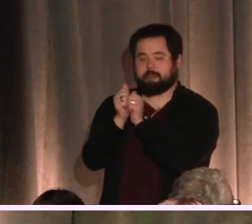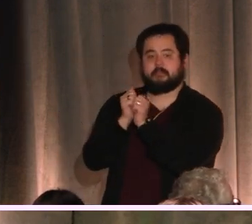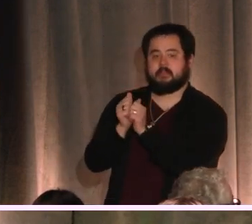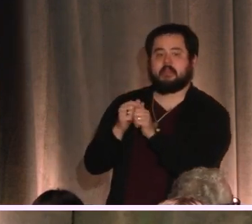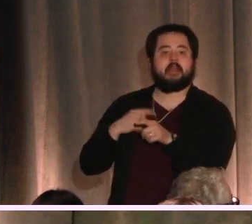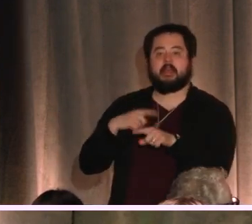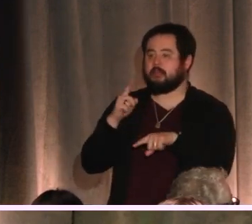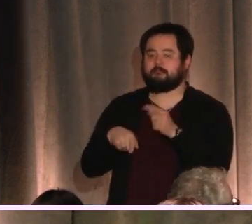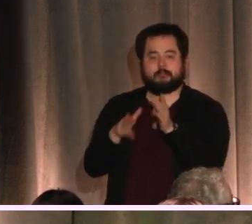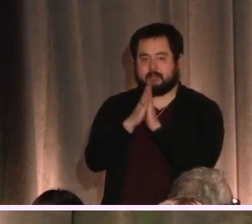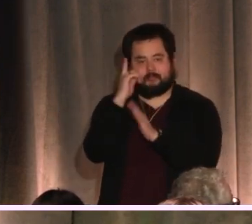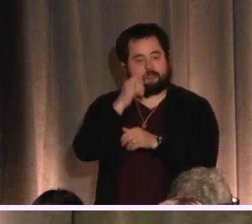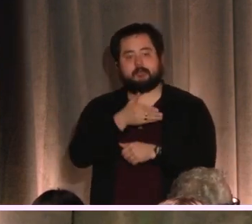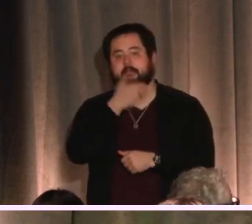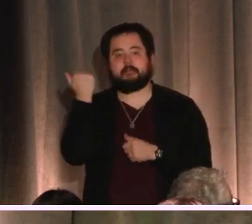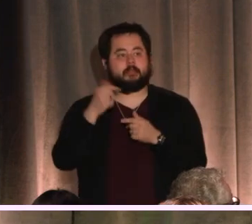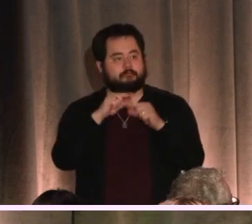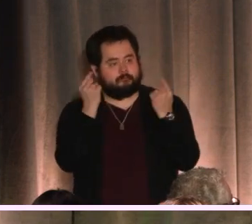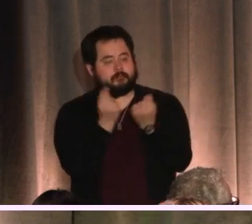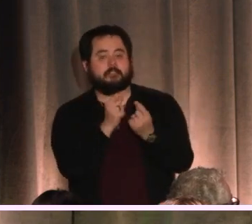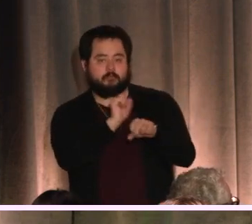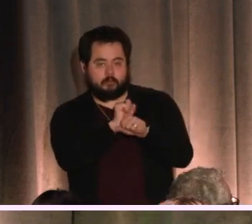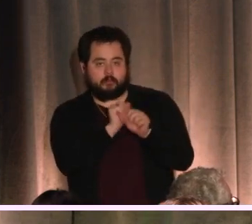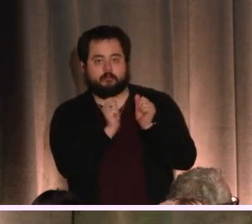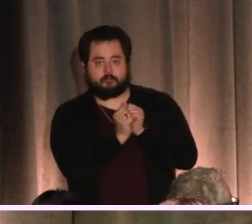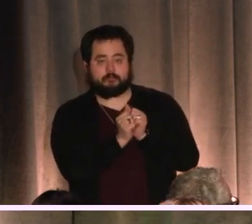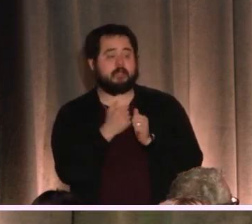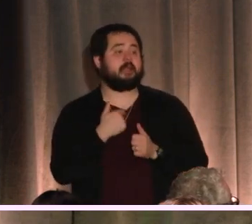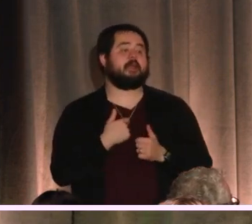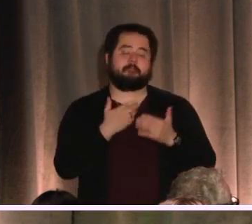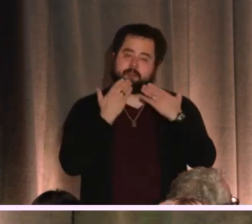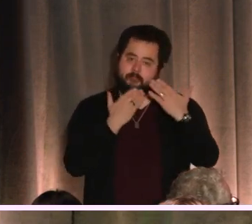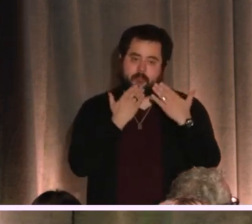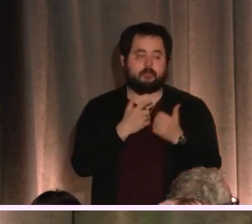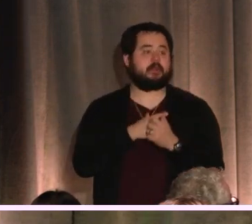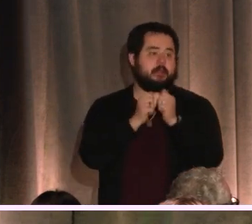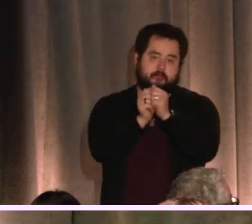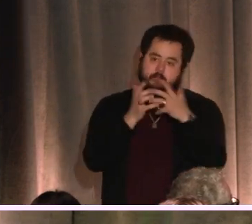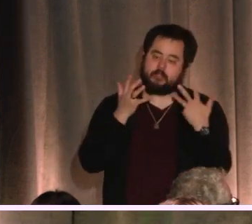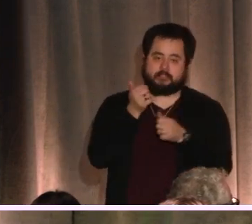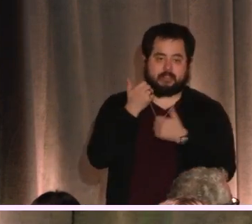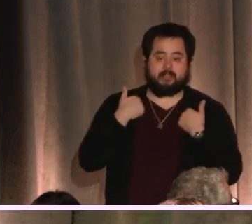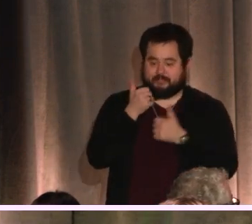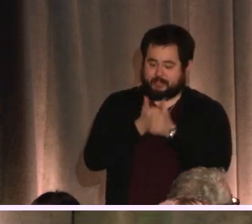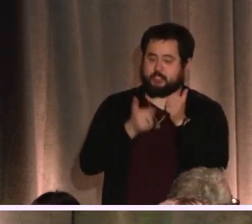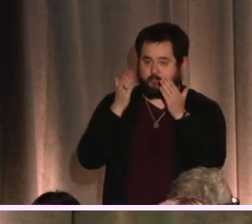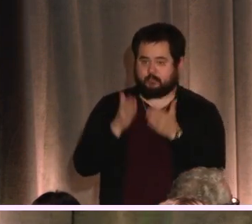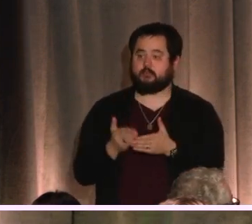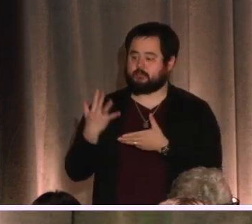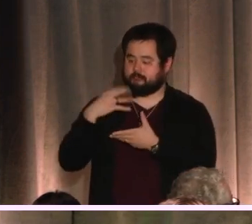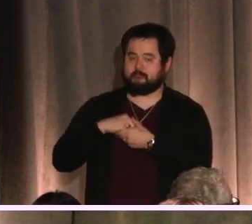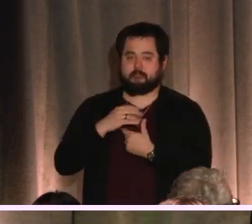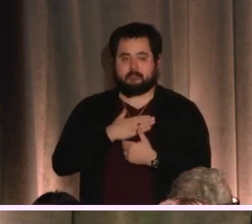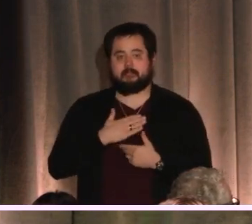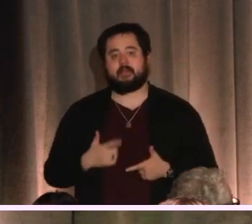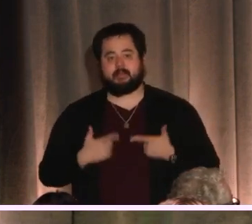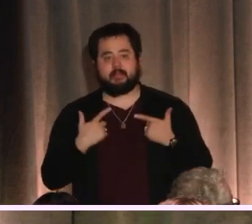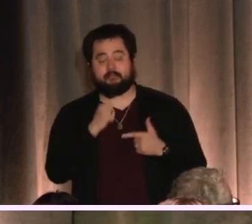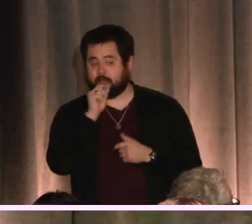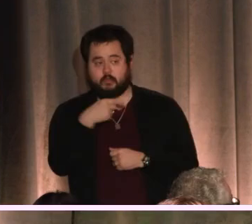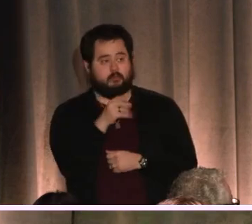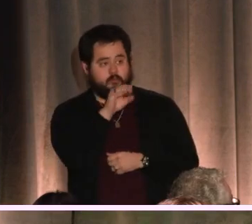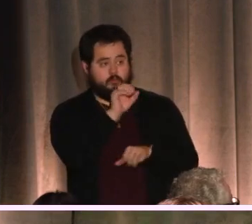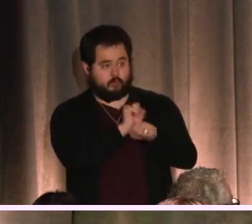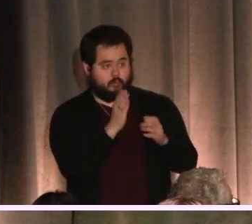for a better group of individuals to work with. I'm grateful and I'm blessed to have each of you in my life, not just as co-workers, but